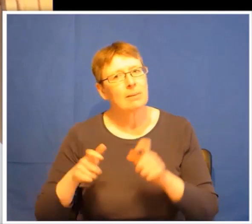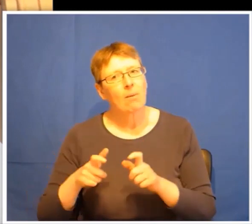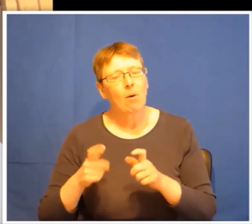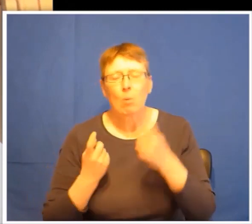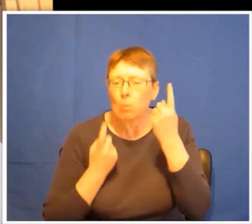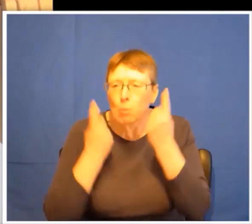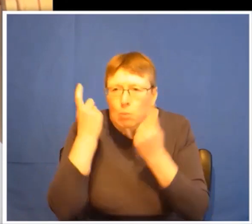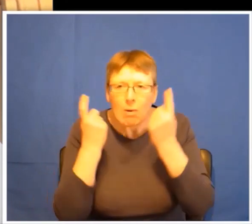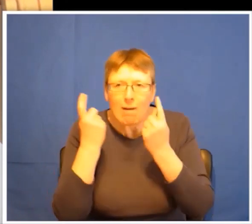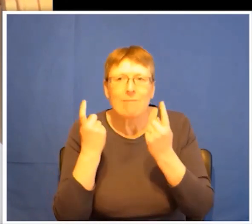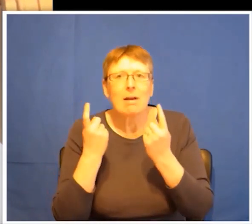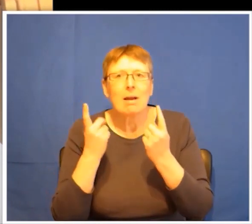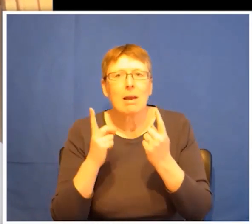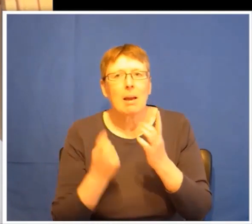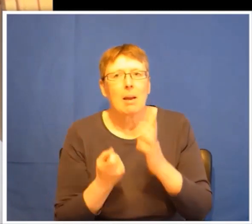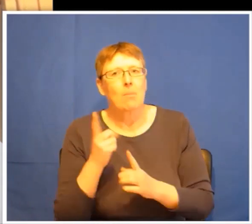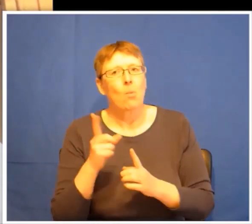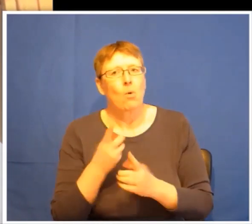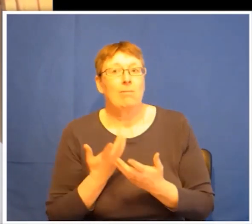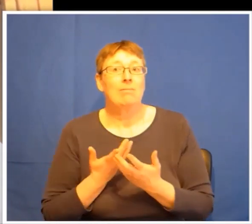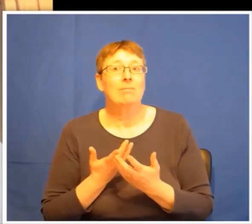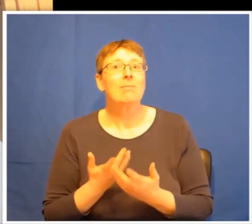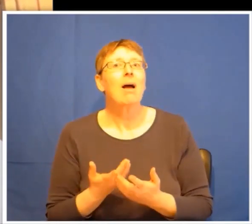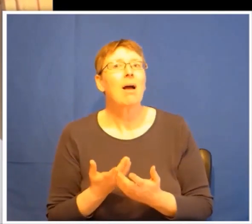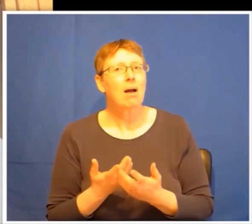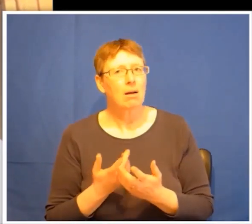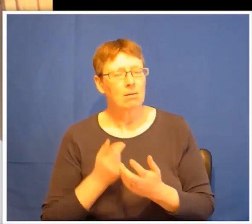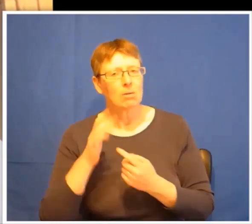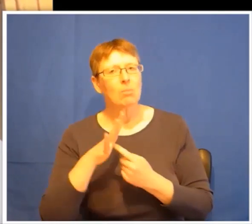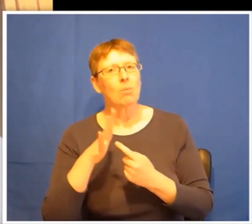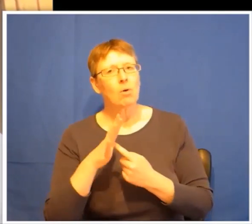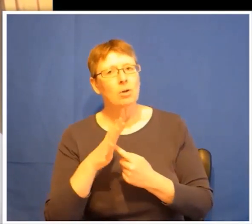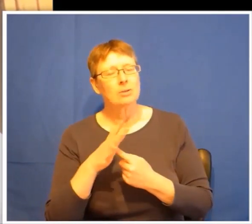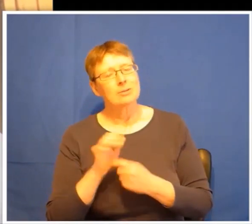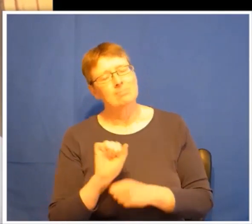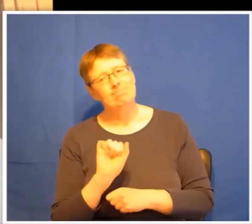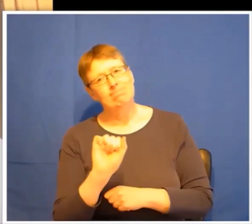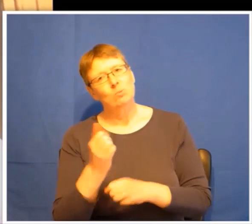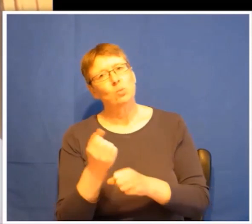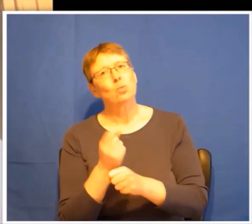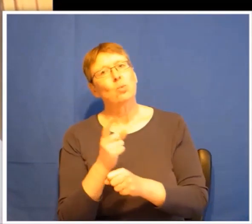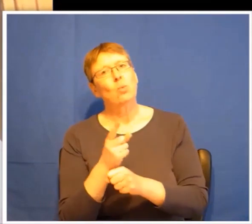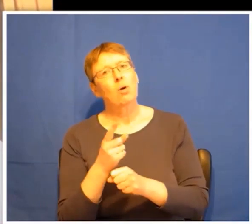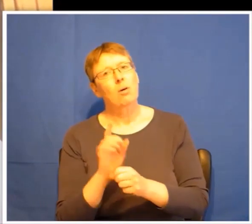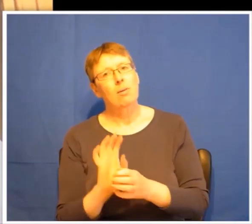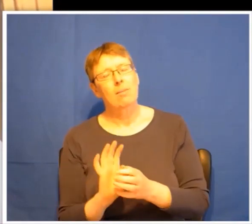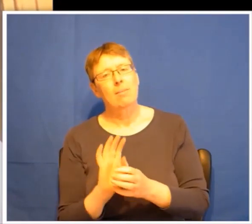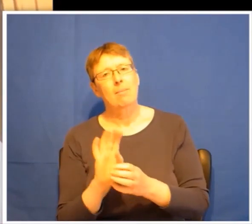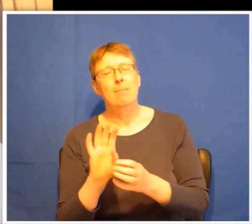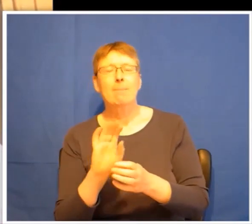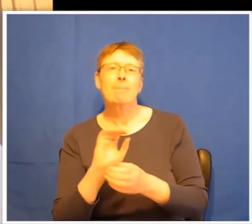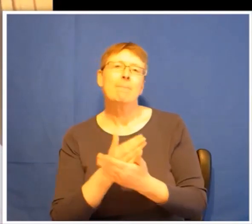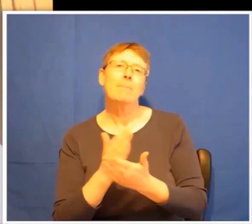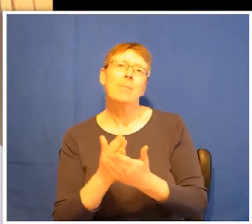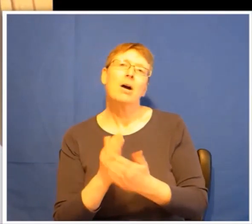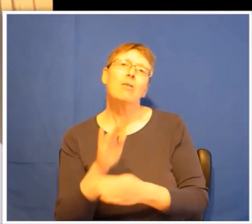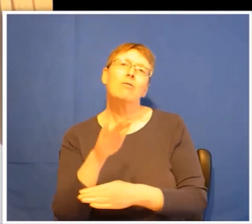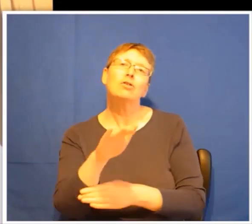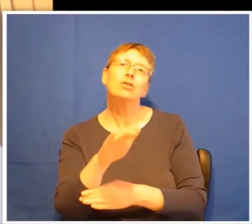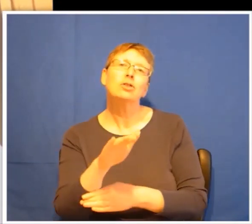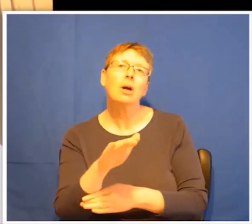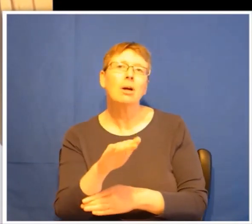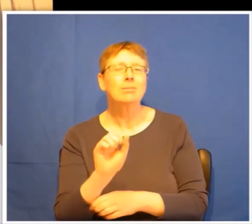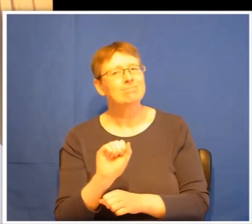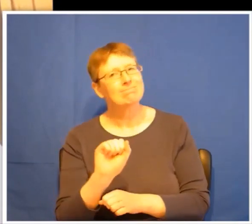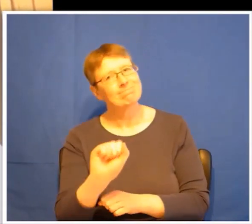in the present and worried about what's happening, it's important that what you're doing is looking to the future, because you are